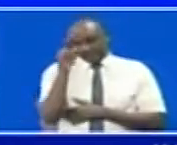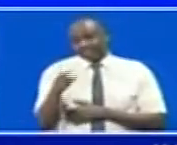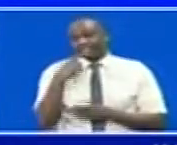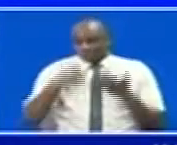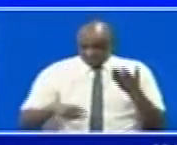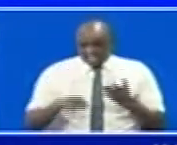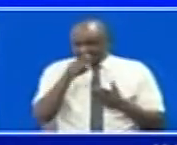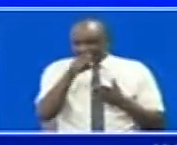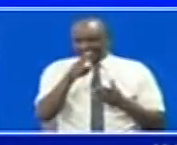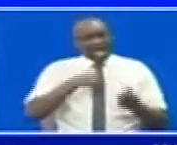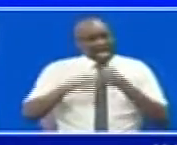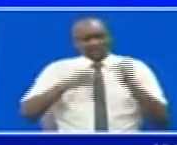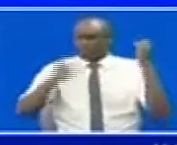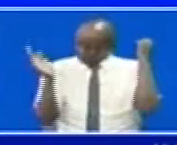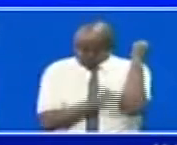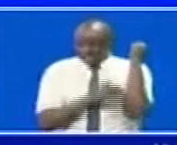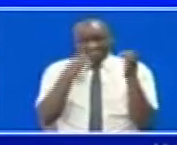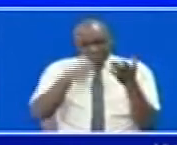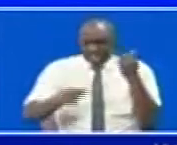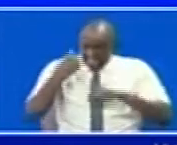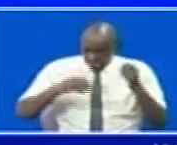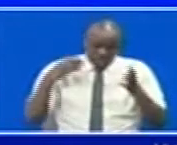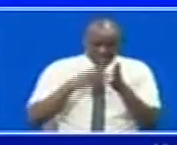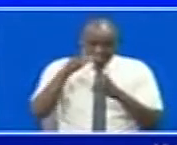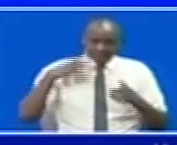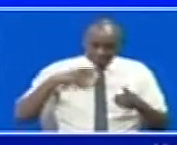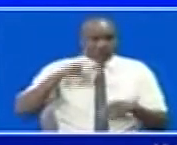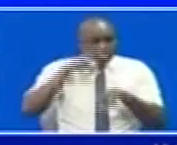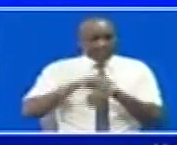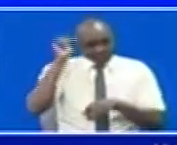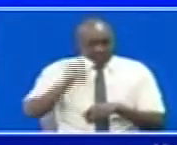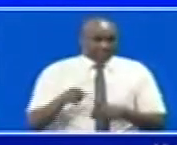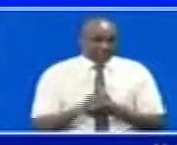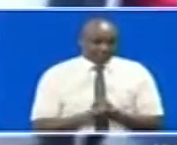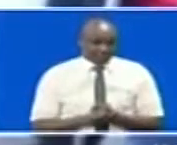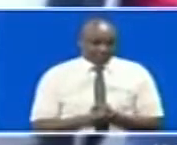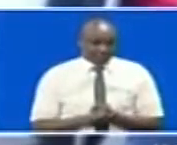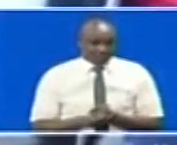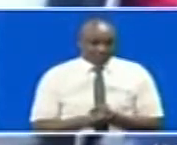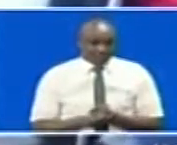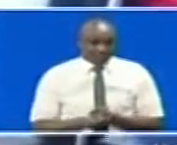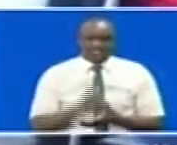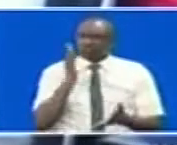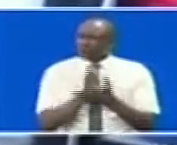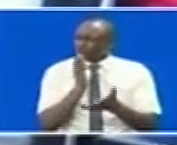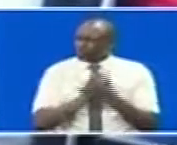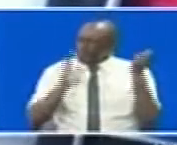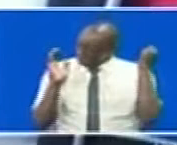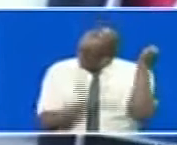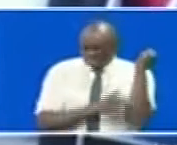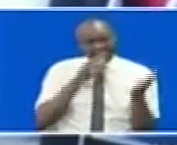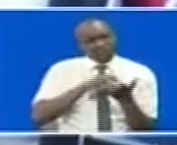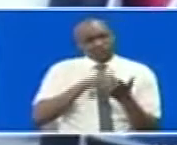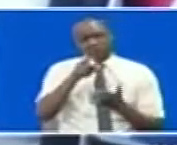has condemned the attack and called for action to apprehend the raiders. It's quite pathetic, and we want